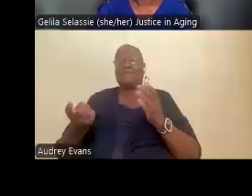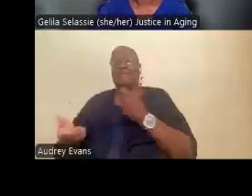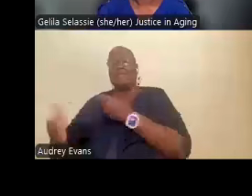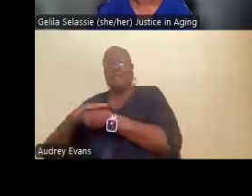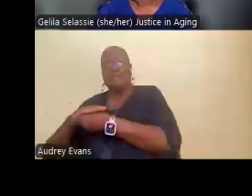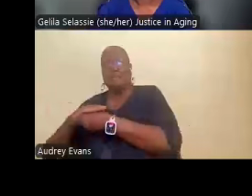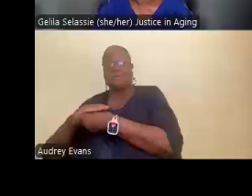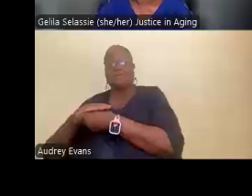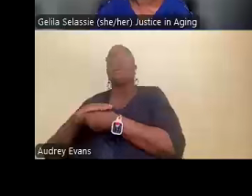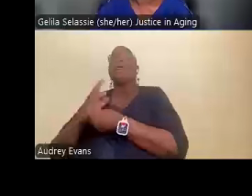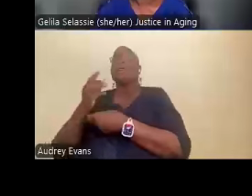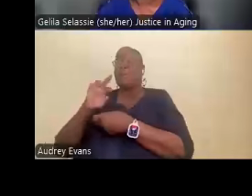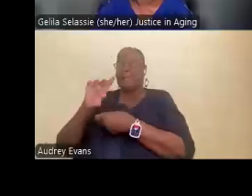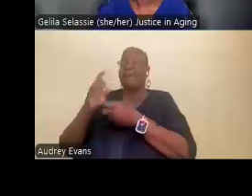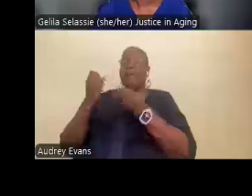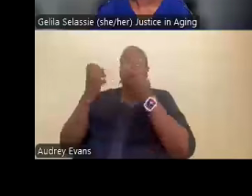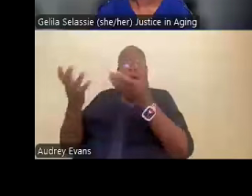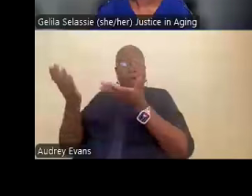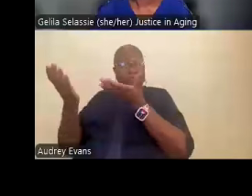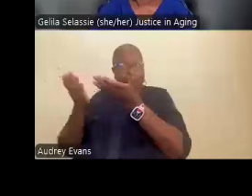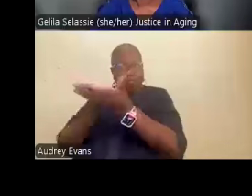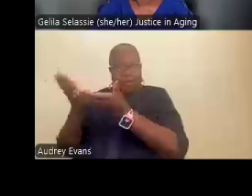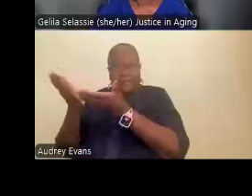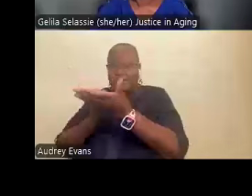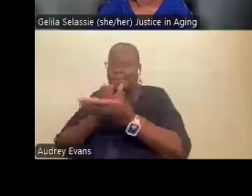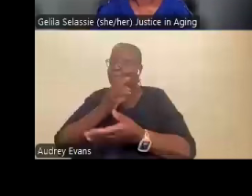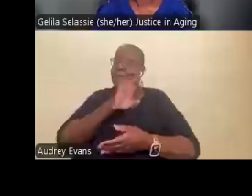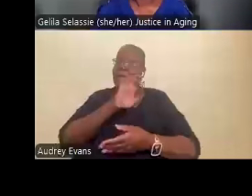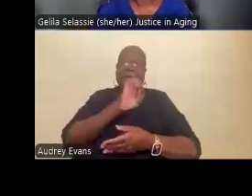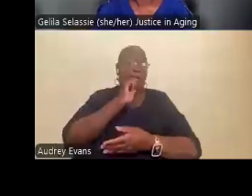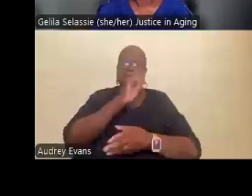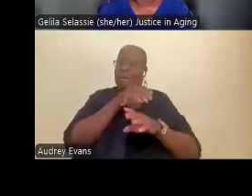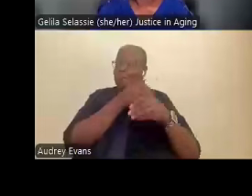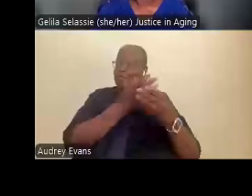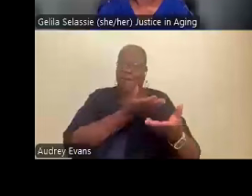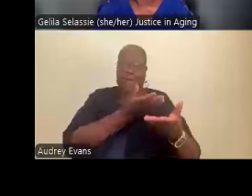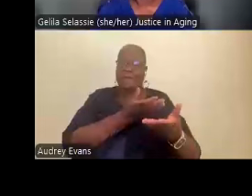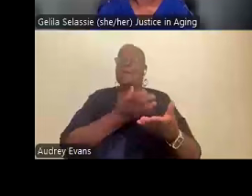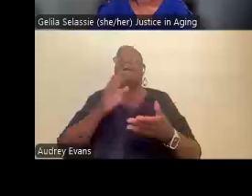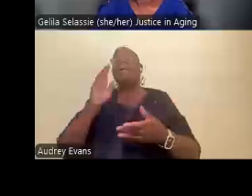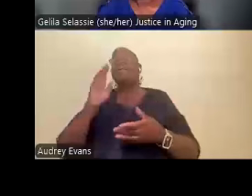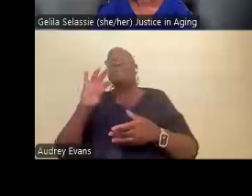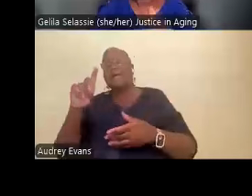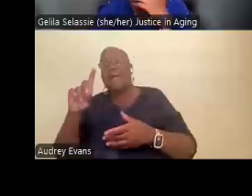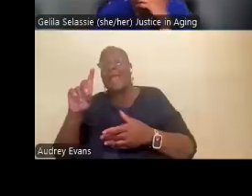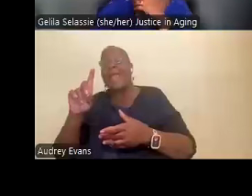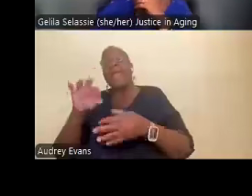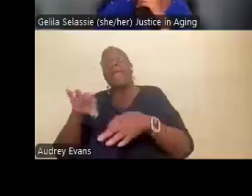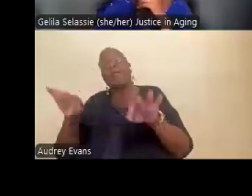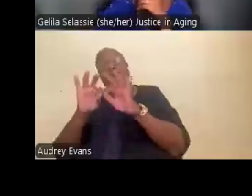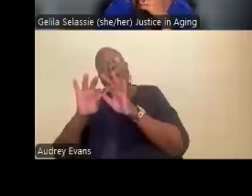Medicaid covers a lot of services that Medicare simply does not. Medicaid provides really vital